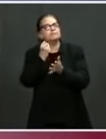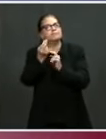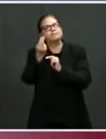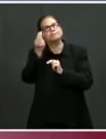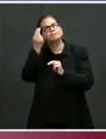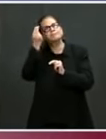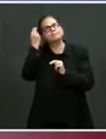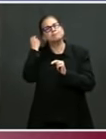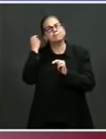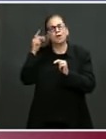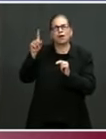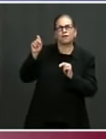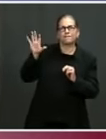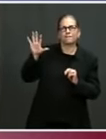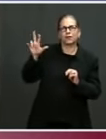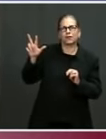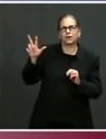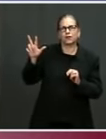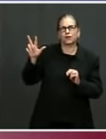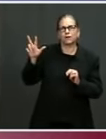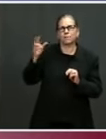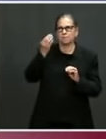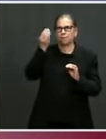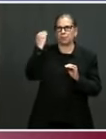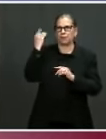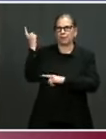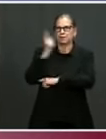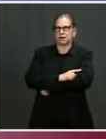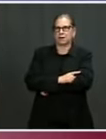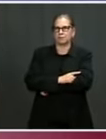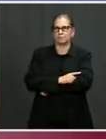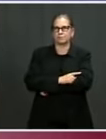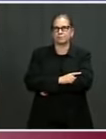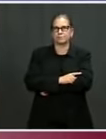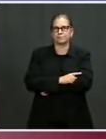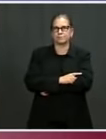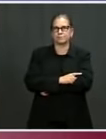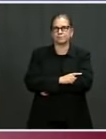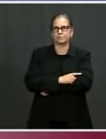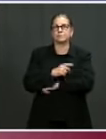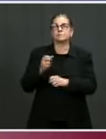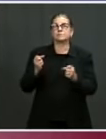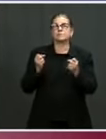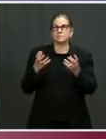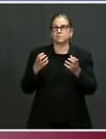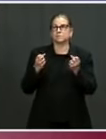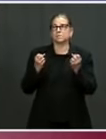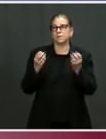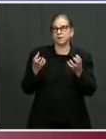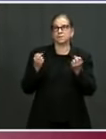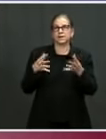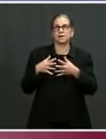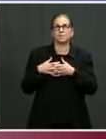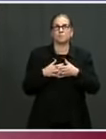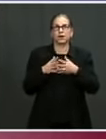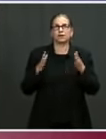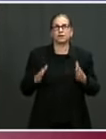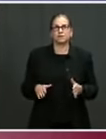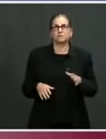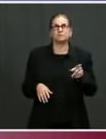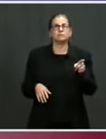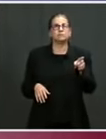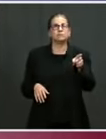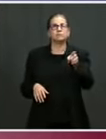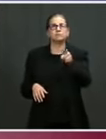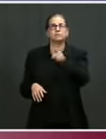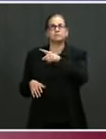of Memorial Day for the over 1 million Americans who have given the last full measure of devotion